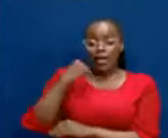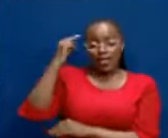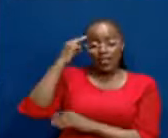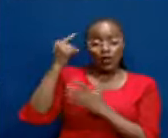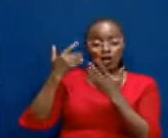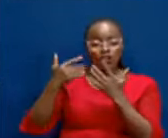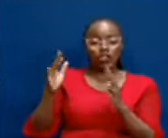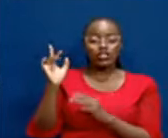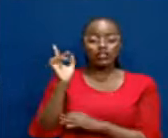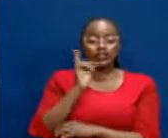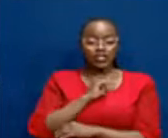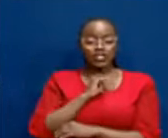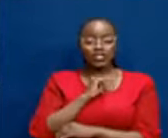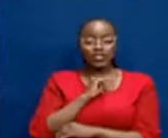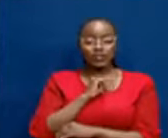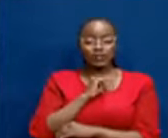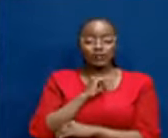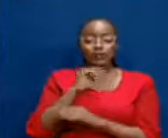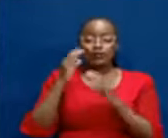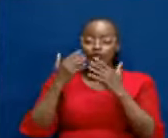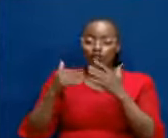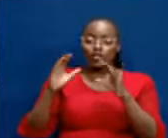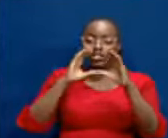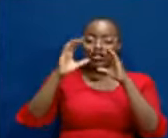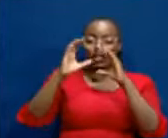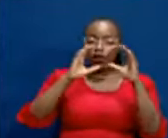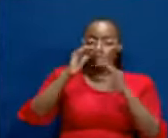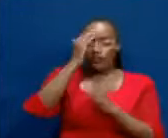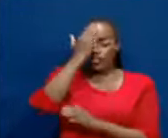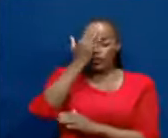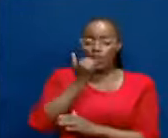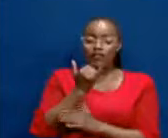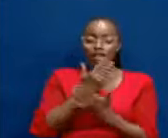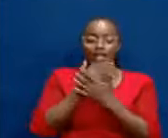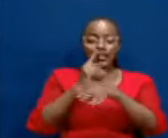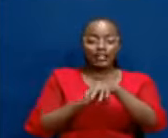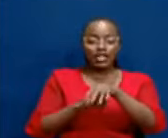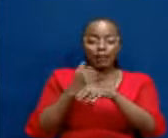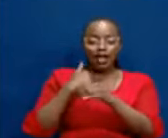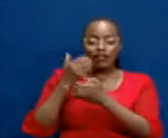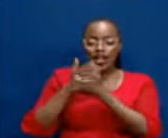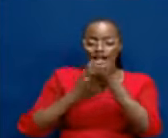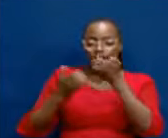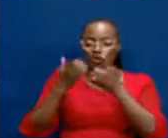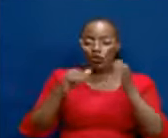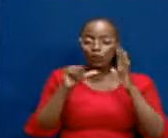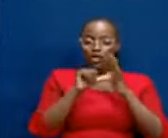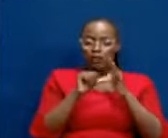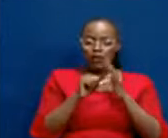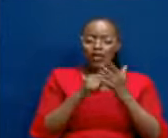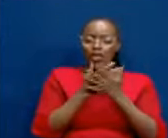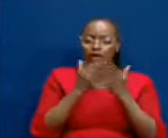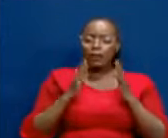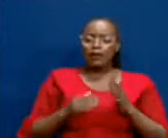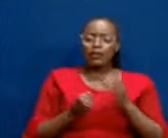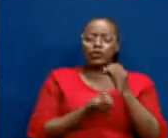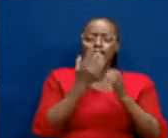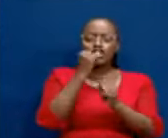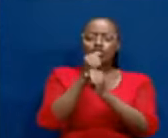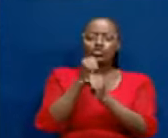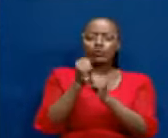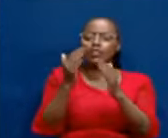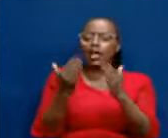lose the conversation because whenever you have an economic crisis and everybody's saying, create jobs, how do you create